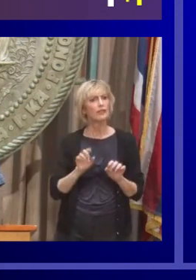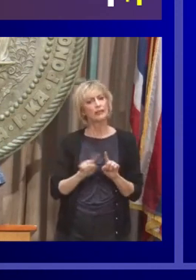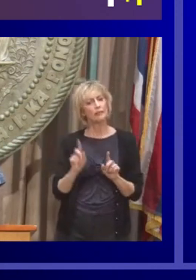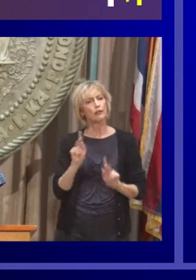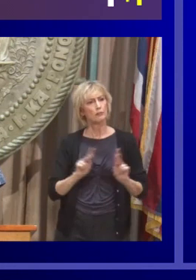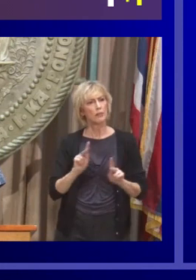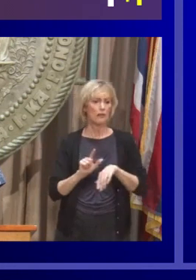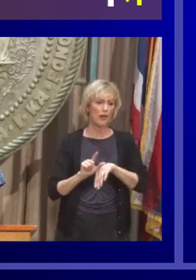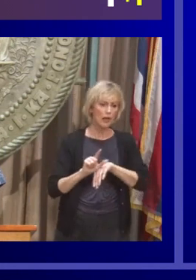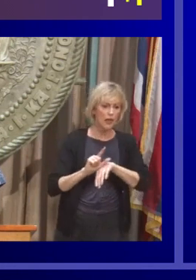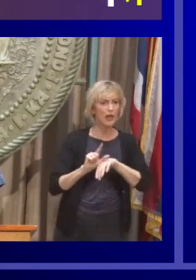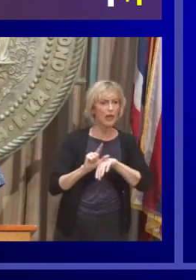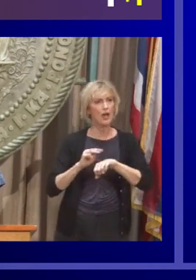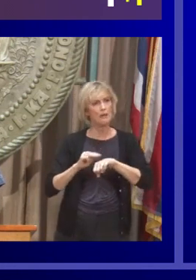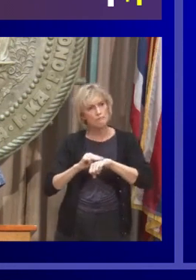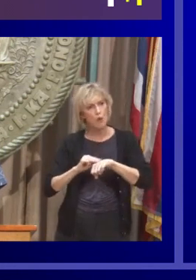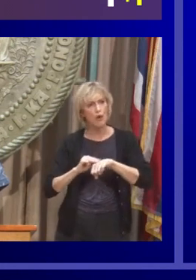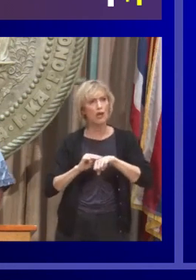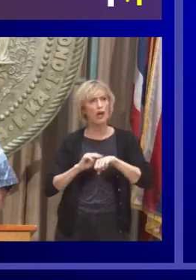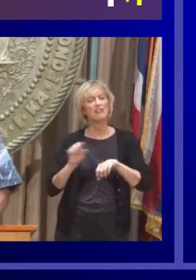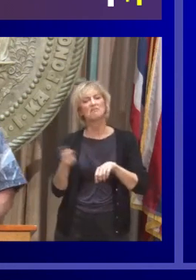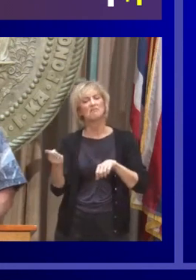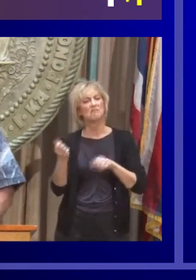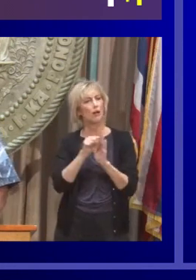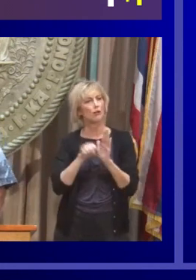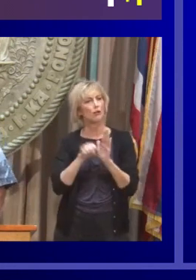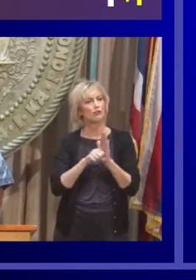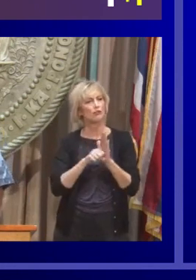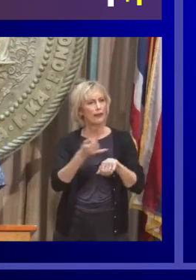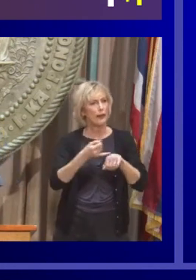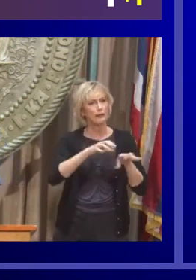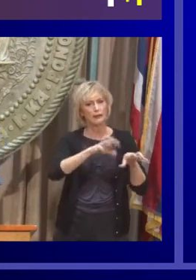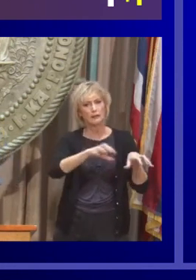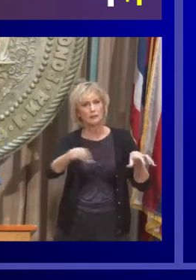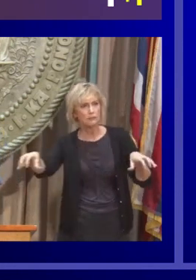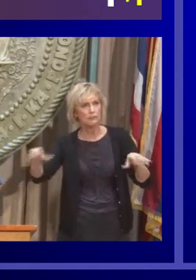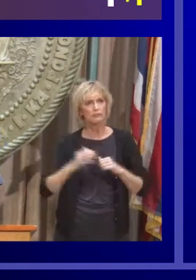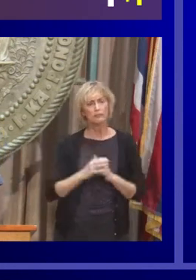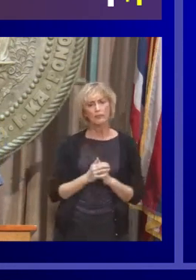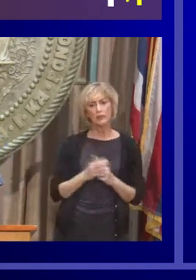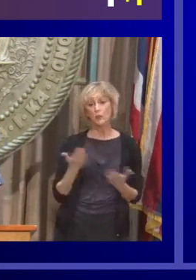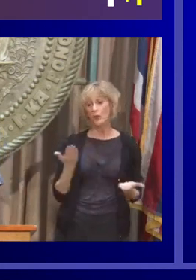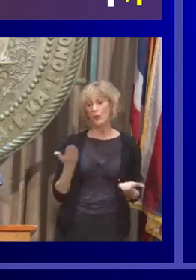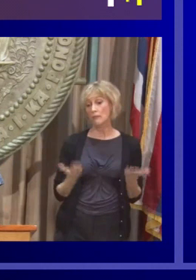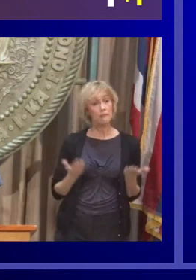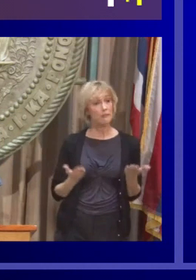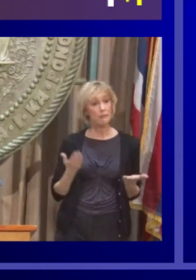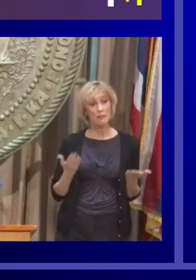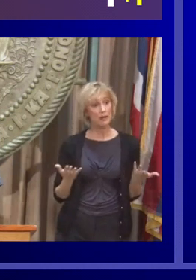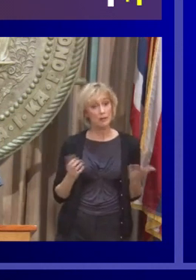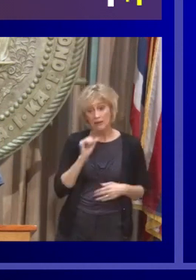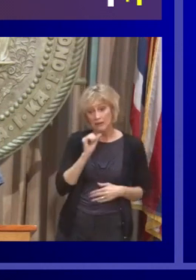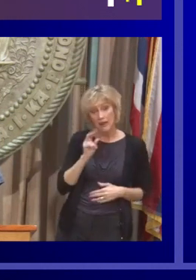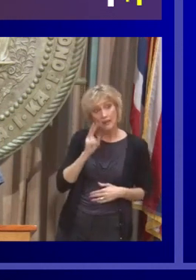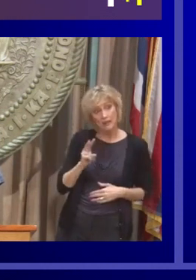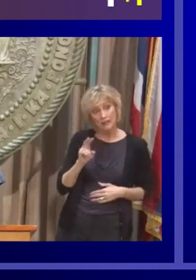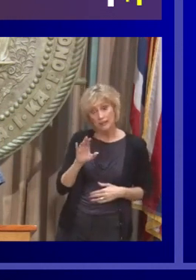Lanai, Molokai, and all the other areas where we might not otherwise see